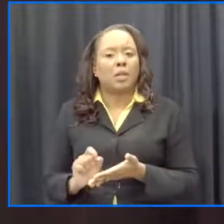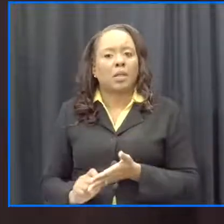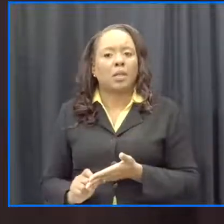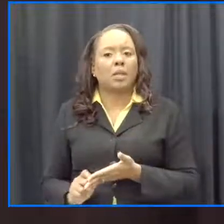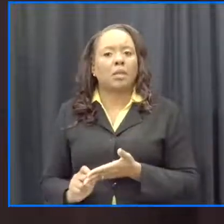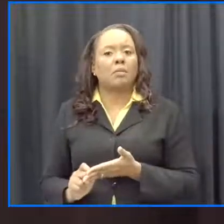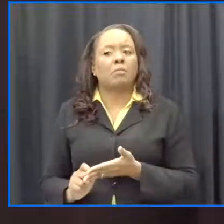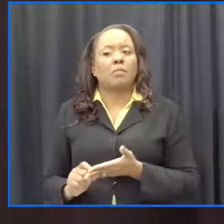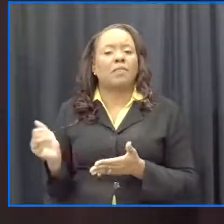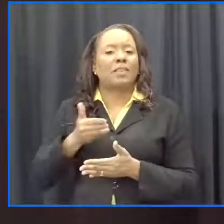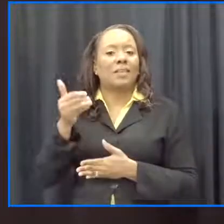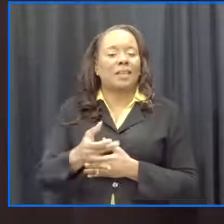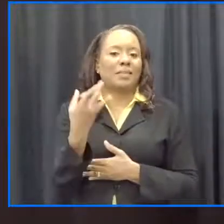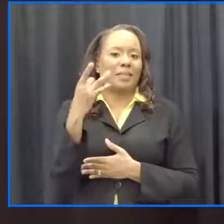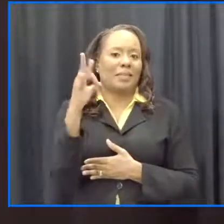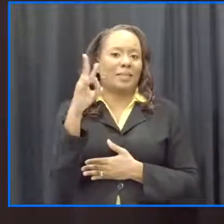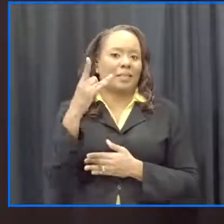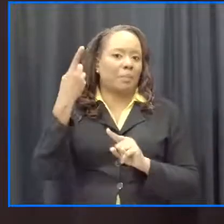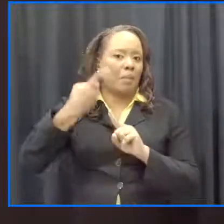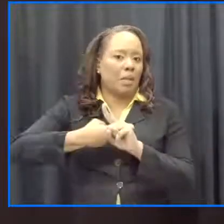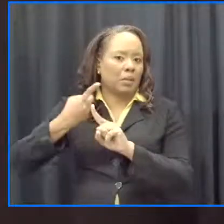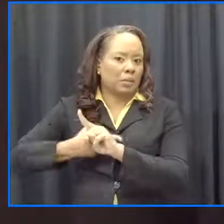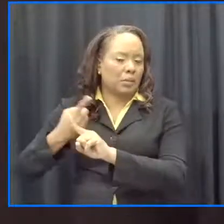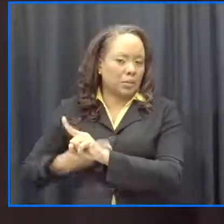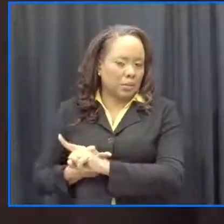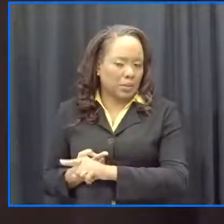from the date of our appointment.